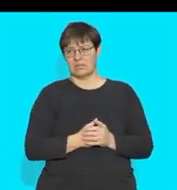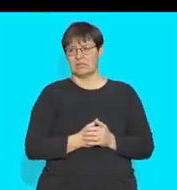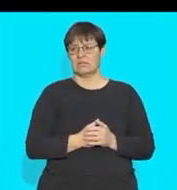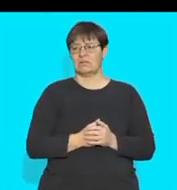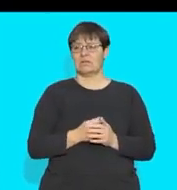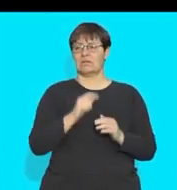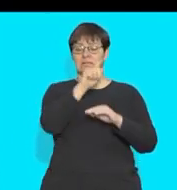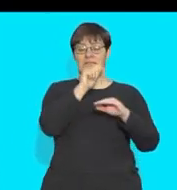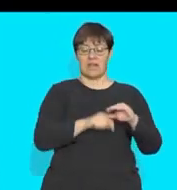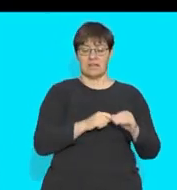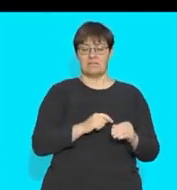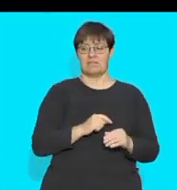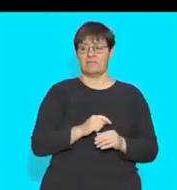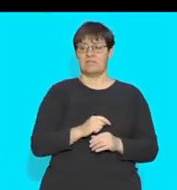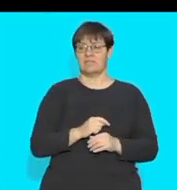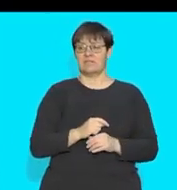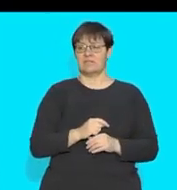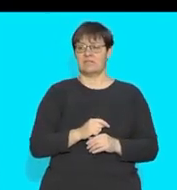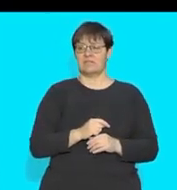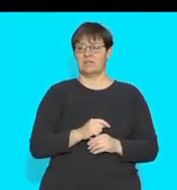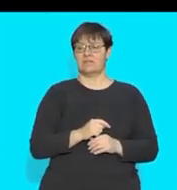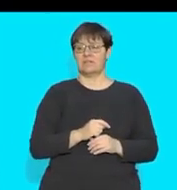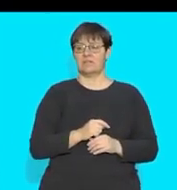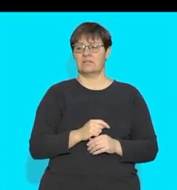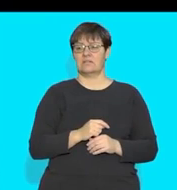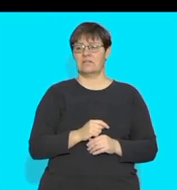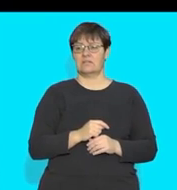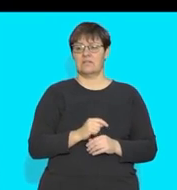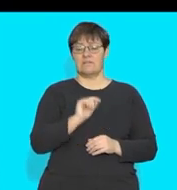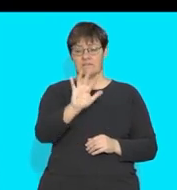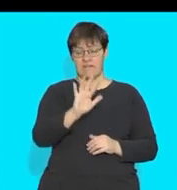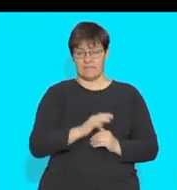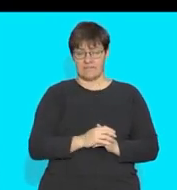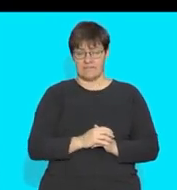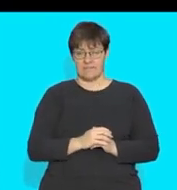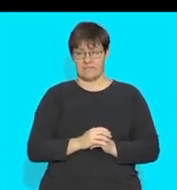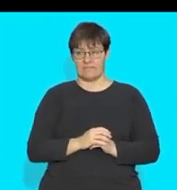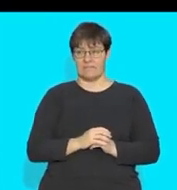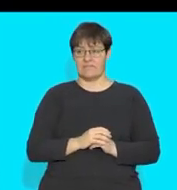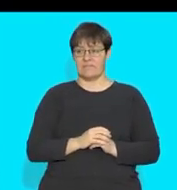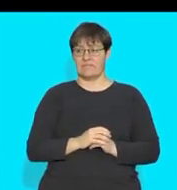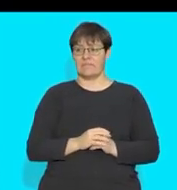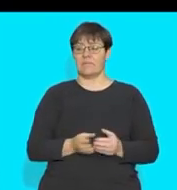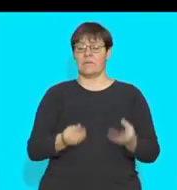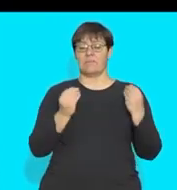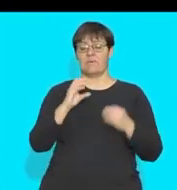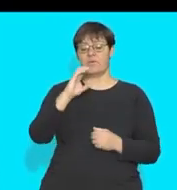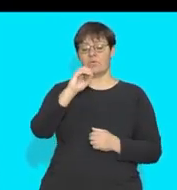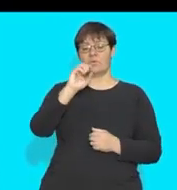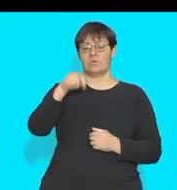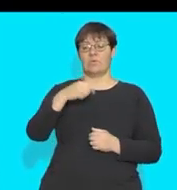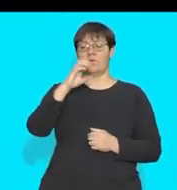0.076 divided by 5. Ooh, not minus, divide by 5. And we